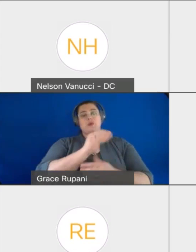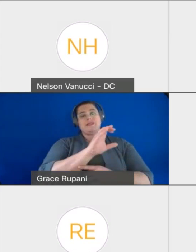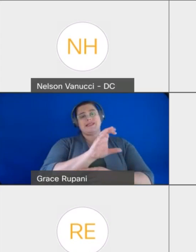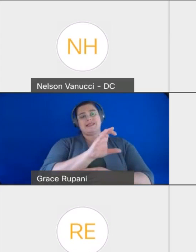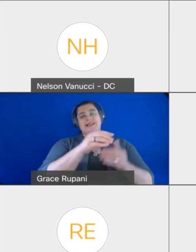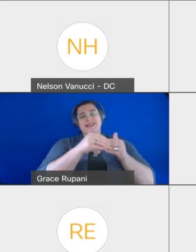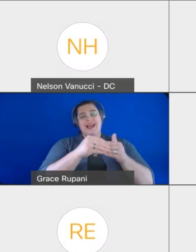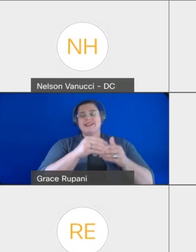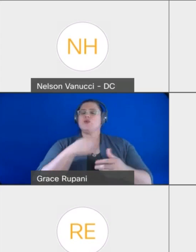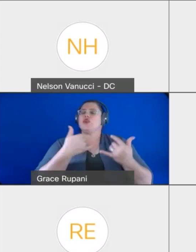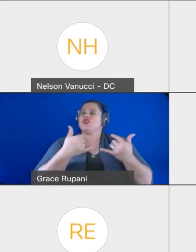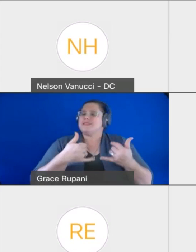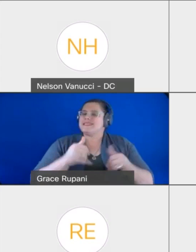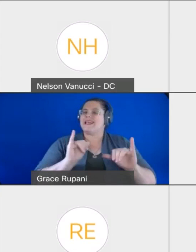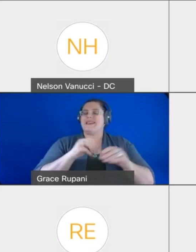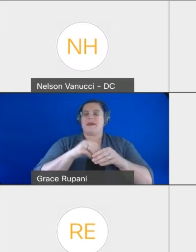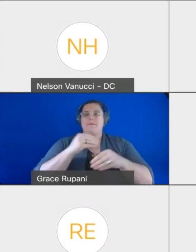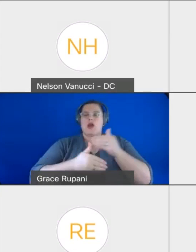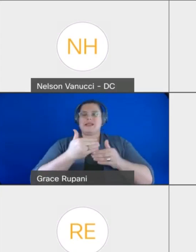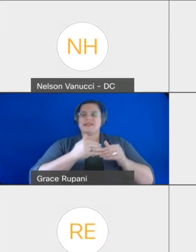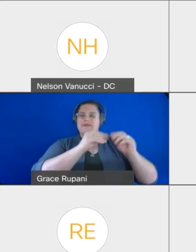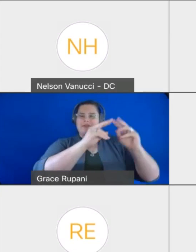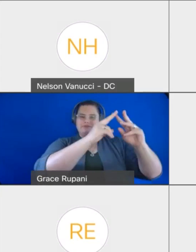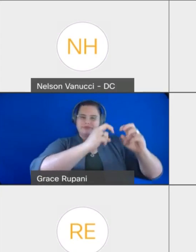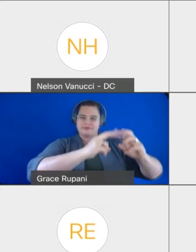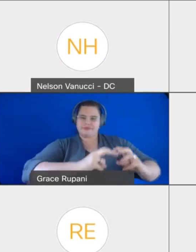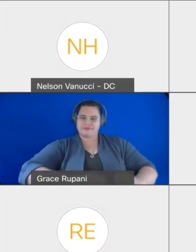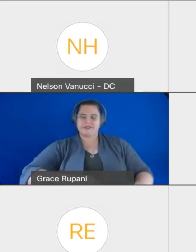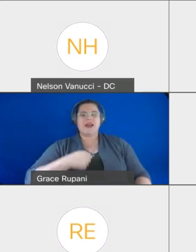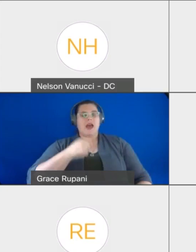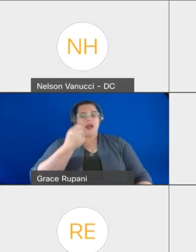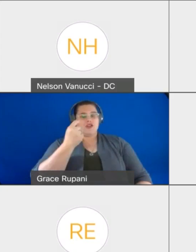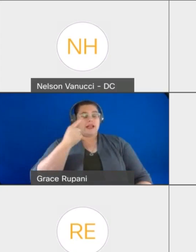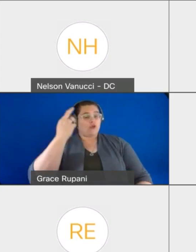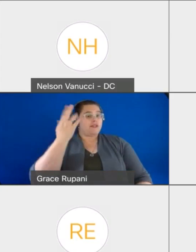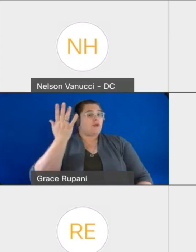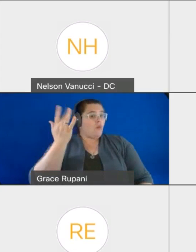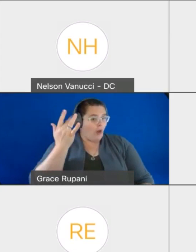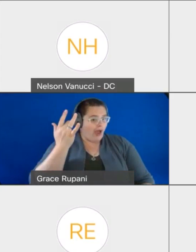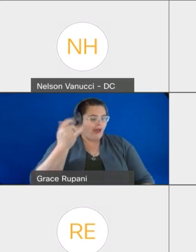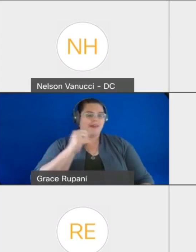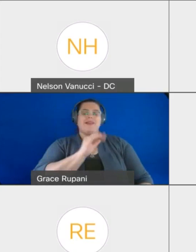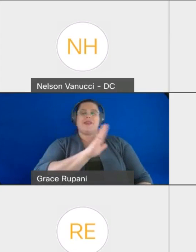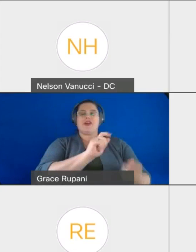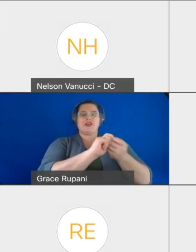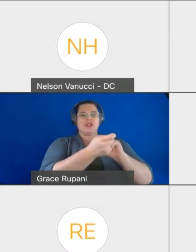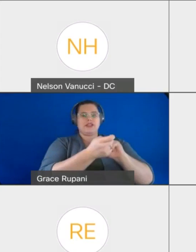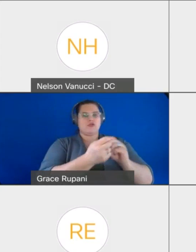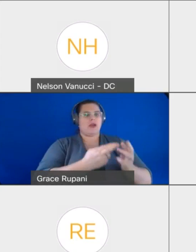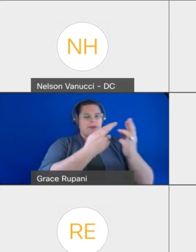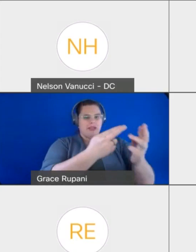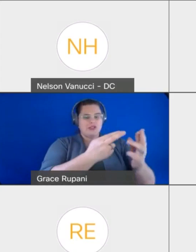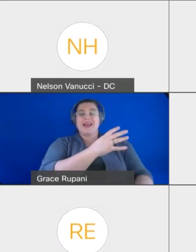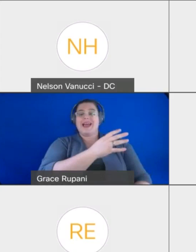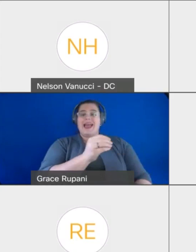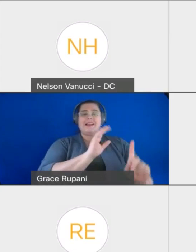and understanding the reasons for why they're changing their recommendations and looking at their source materials, because